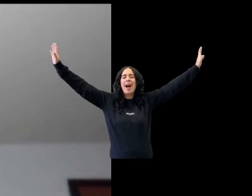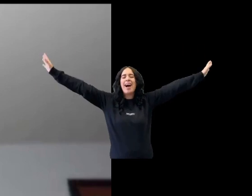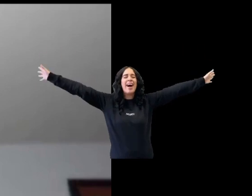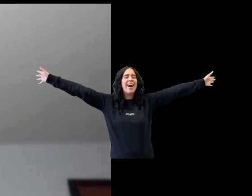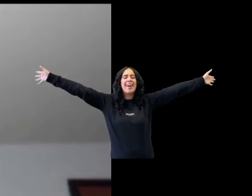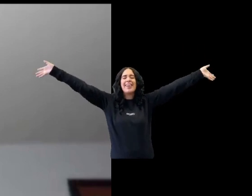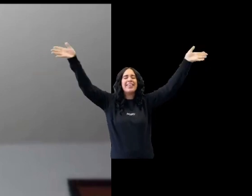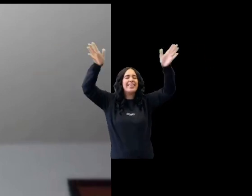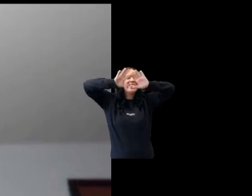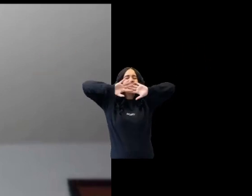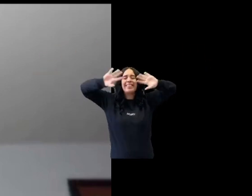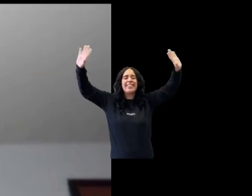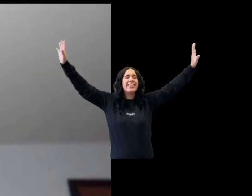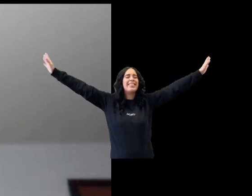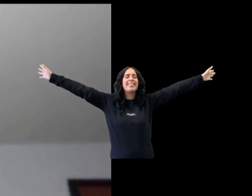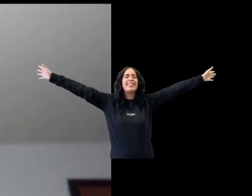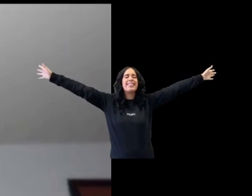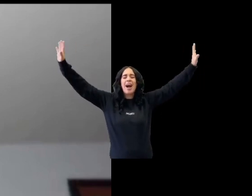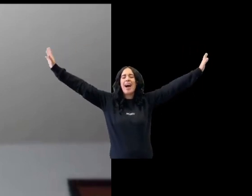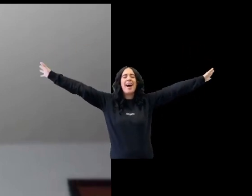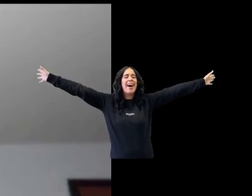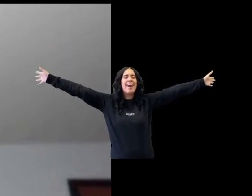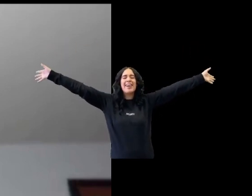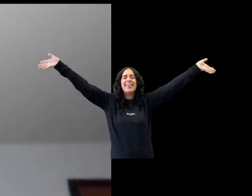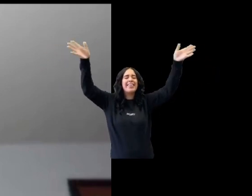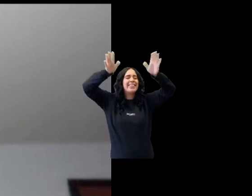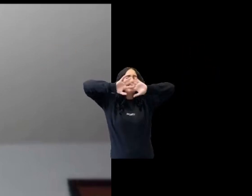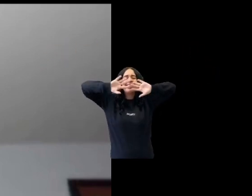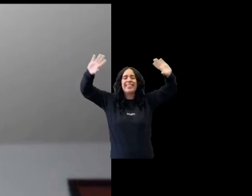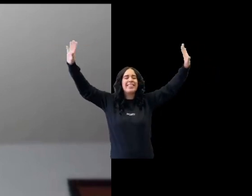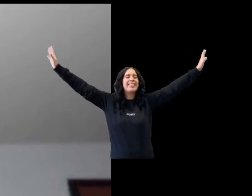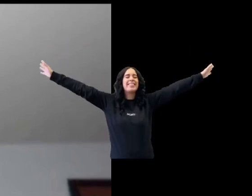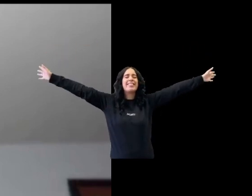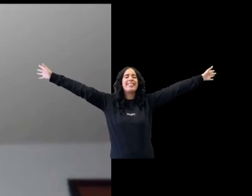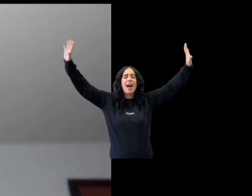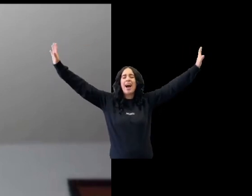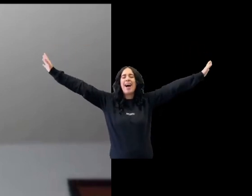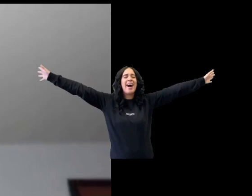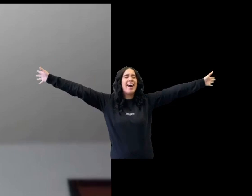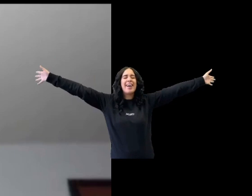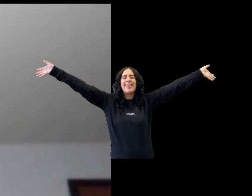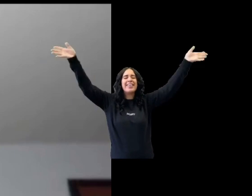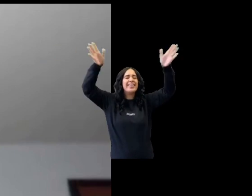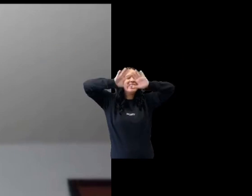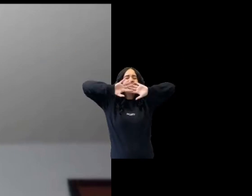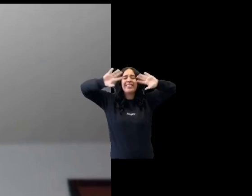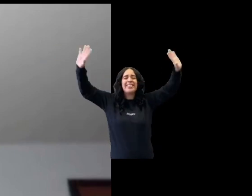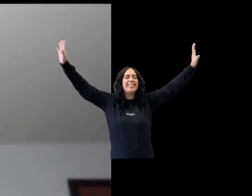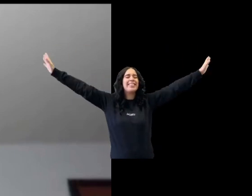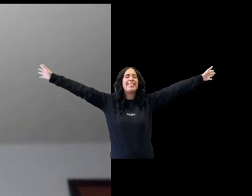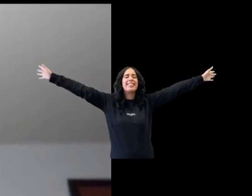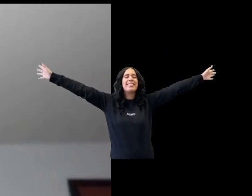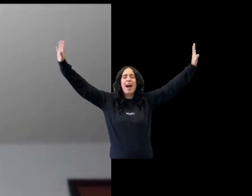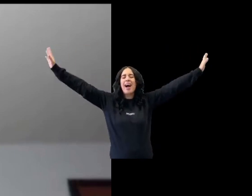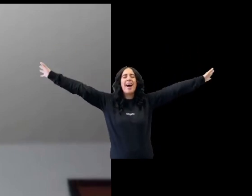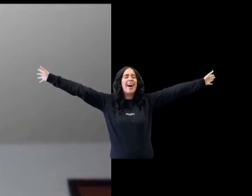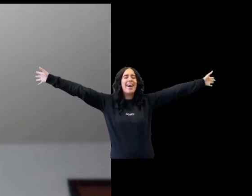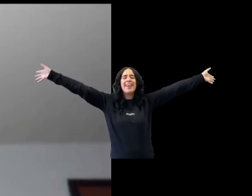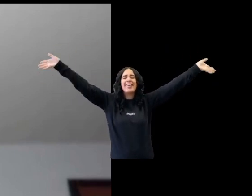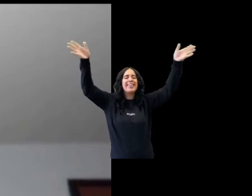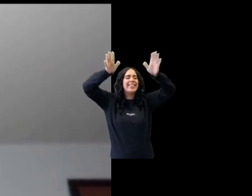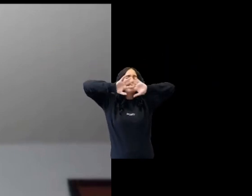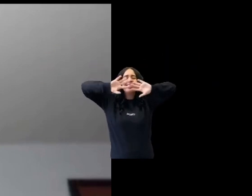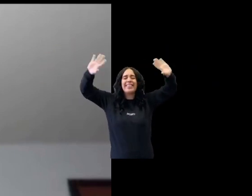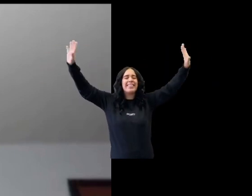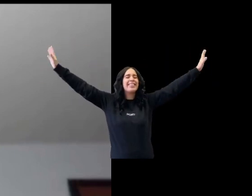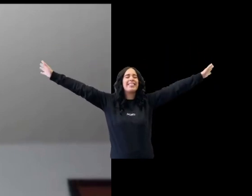lying. We not new to this. We true to this. Let's talk about it. Let's wake it up. Oh, let's see about the video you